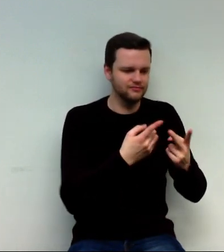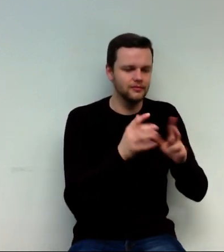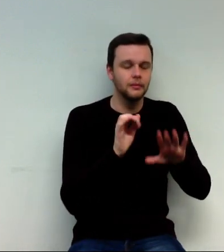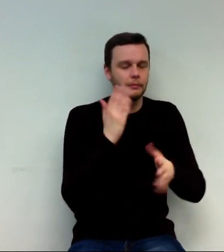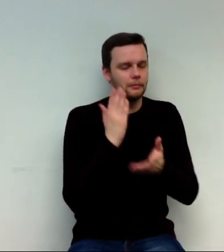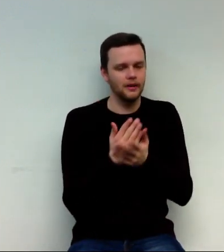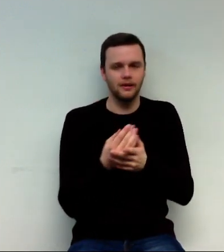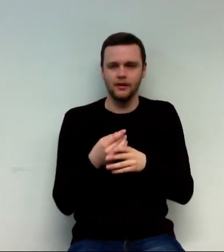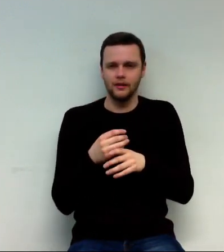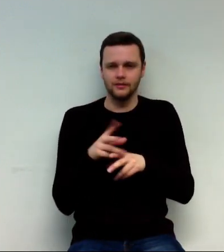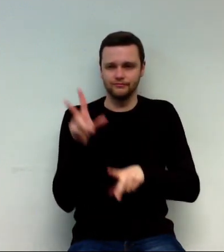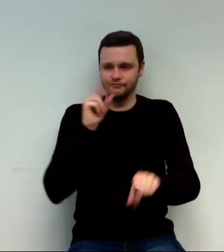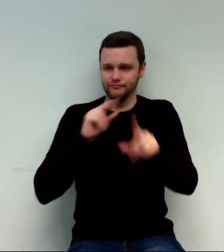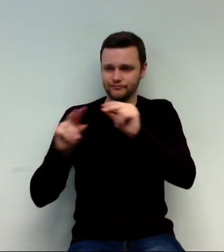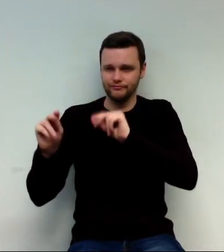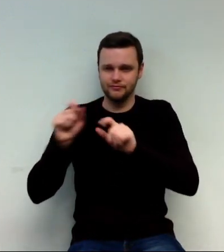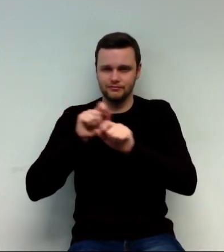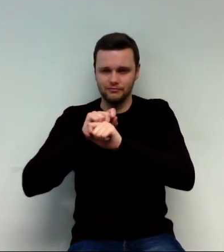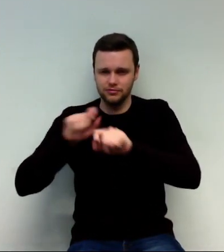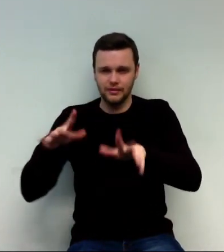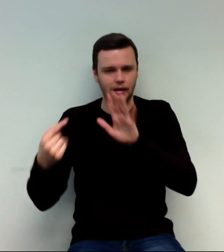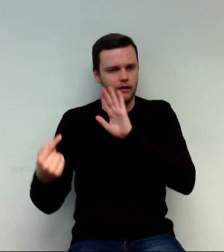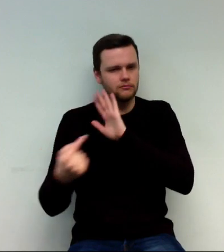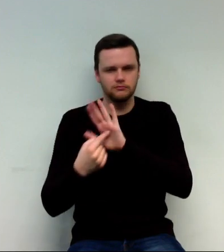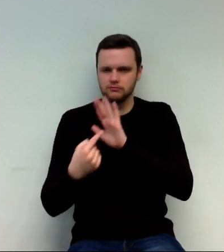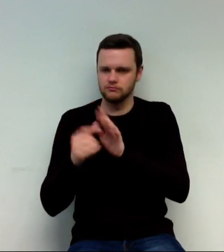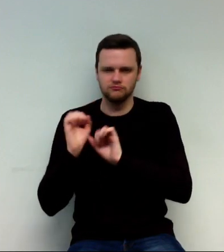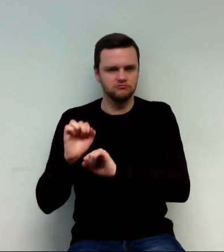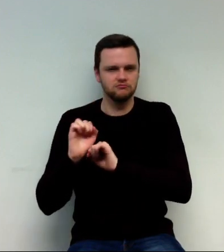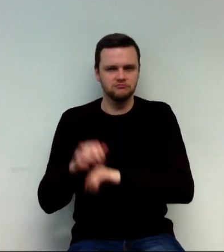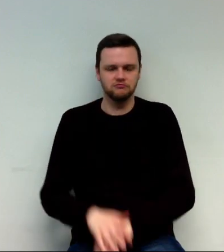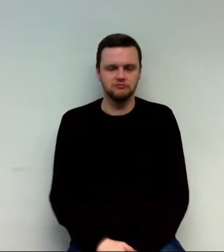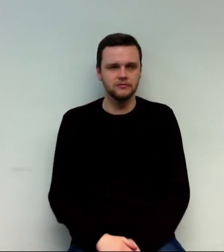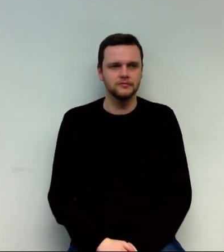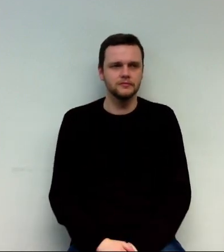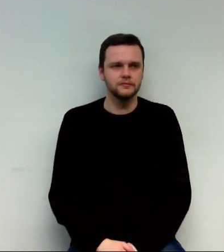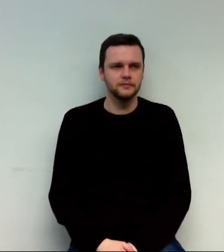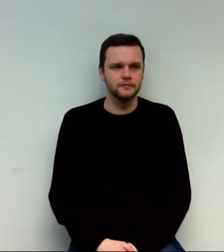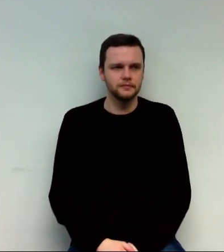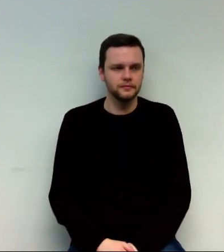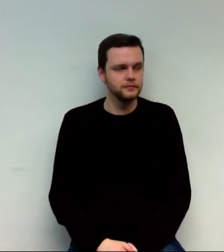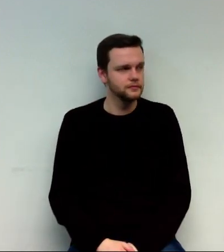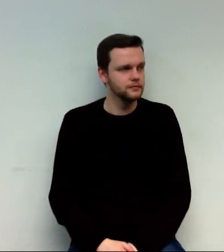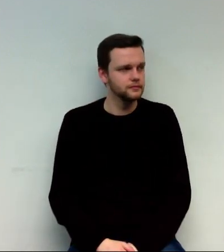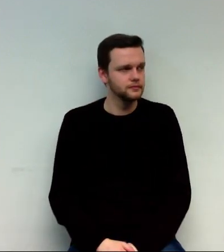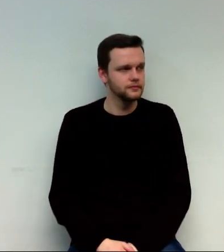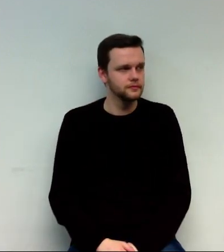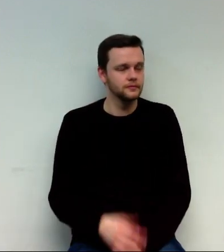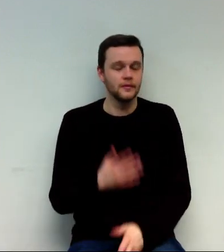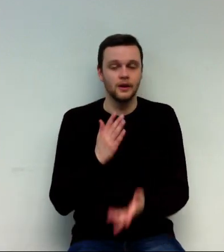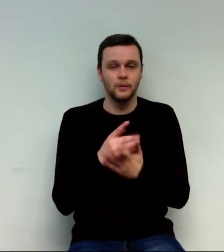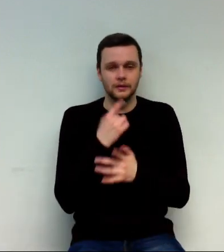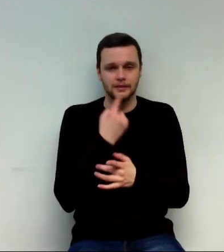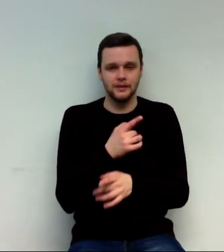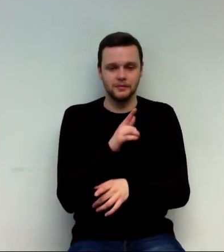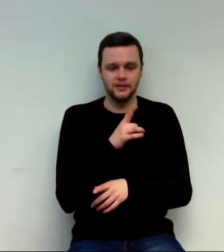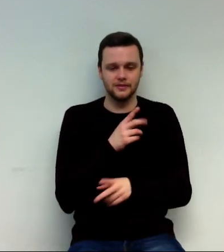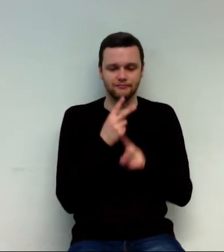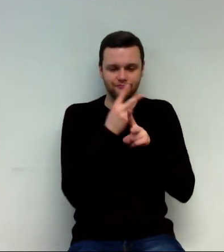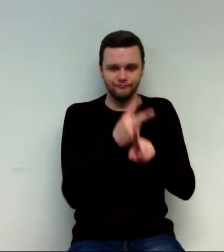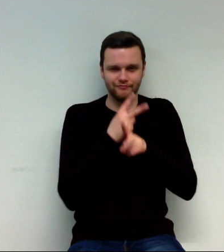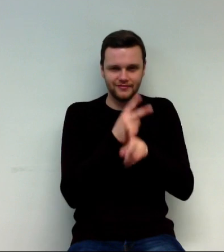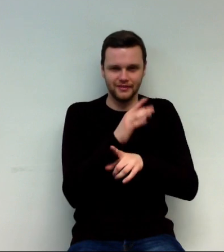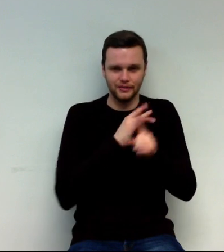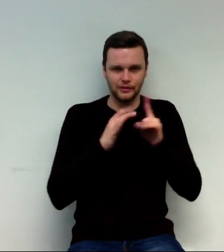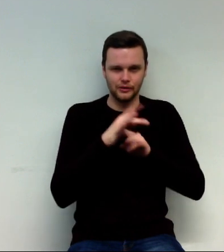still, like we hear, the biggest contributor to why someone will decide to see a show. Well, I would say this because I look after the Fringe social media, but I'd say that social